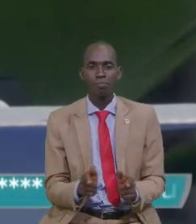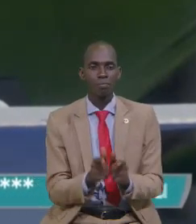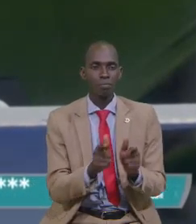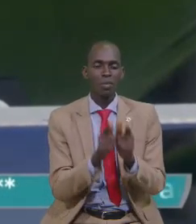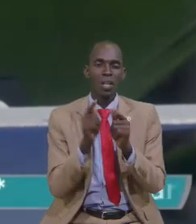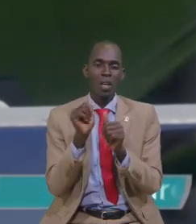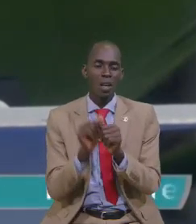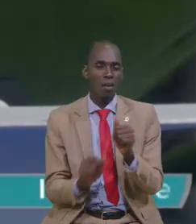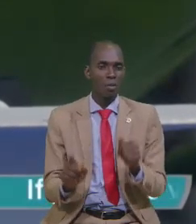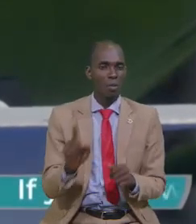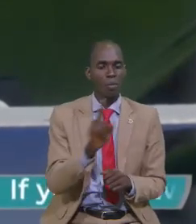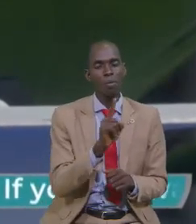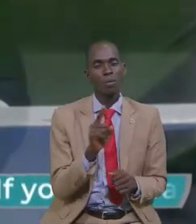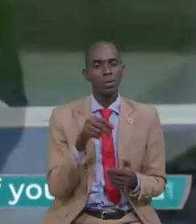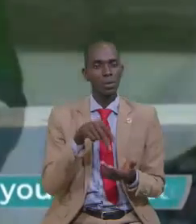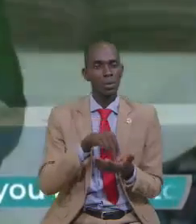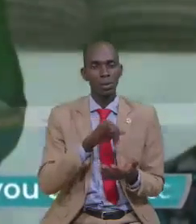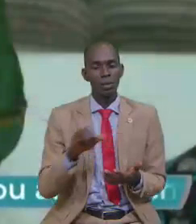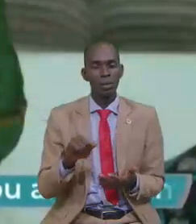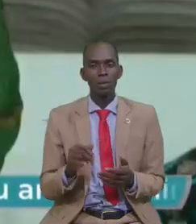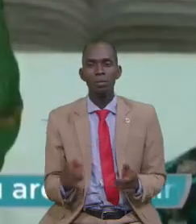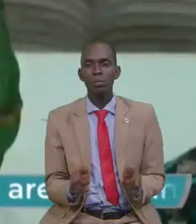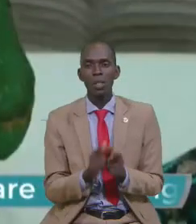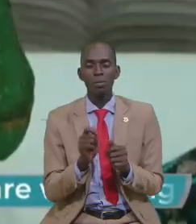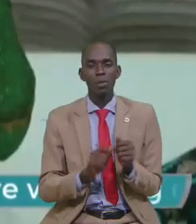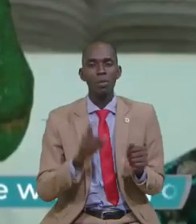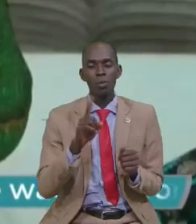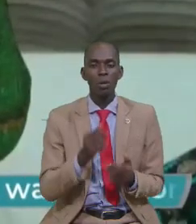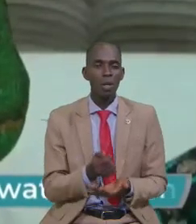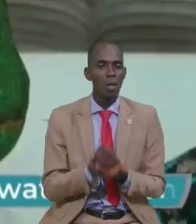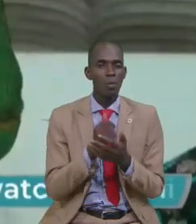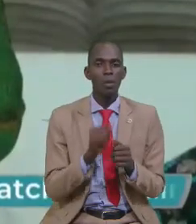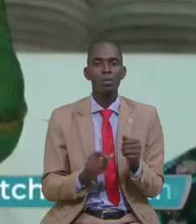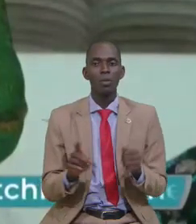everybody. Reach out to everybody, help everybody. Please, we want